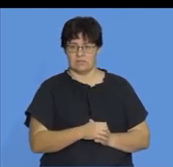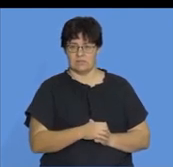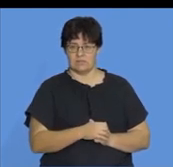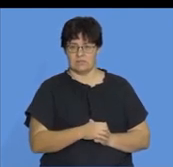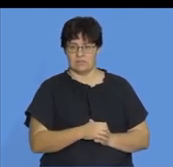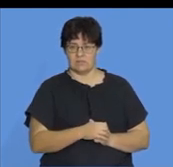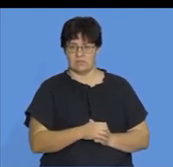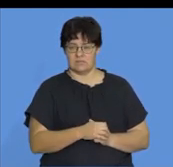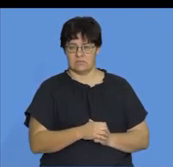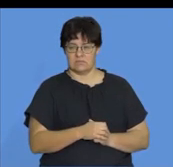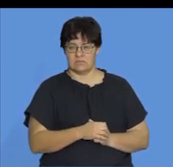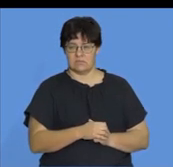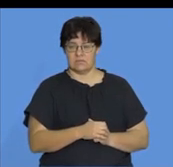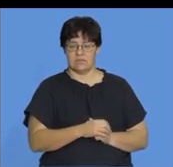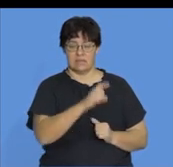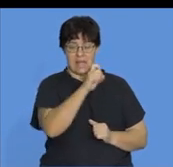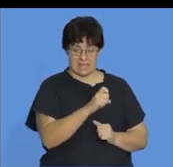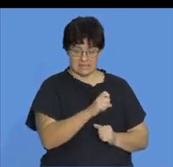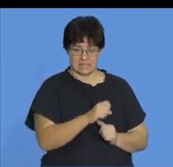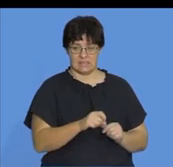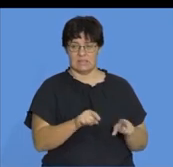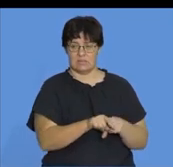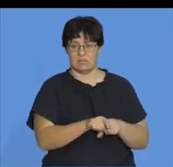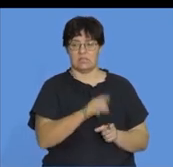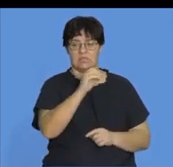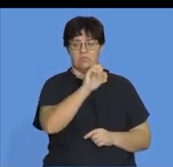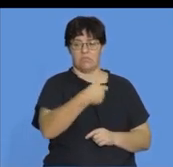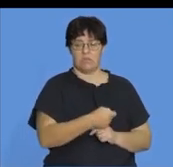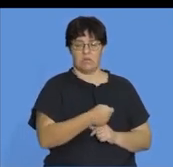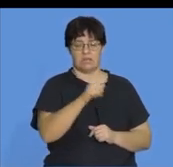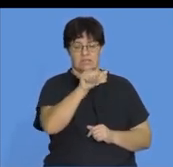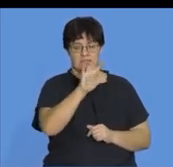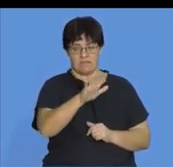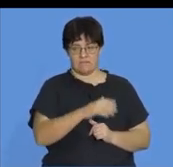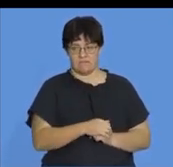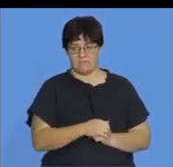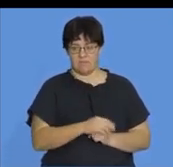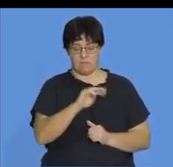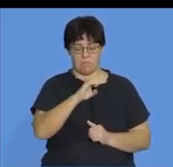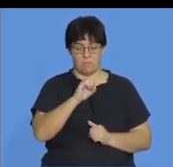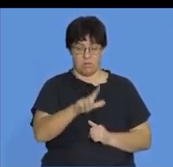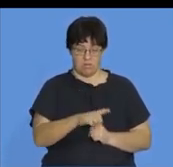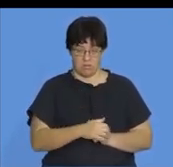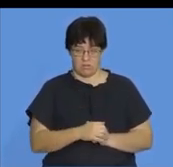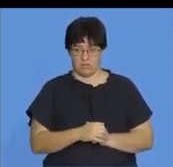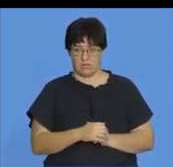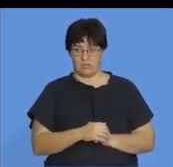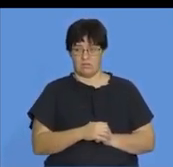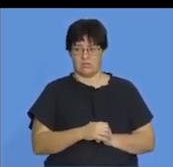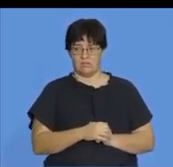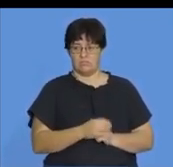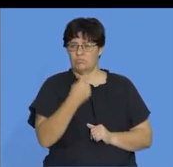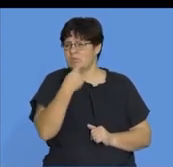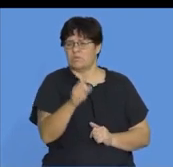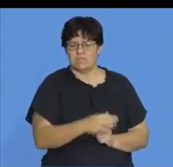if you can go back to that, okay, we are saying X is equals to 0.65 mole, right?